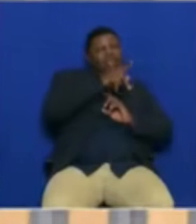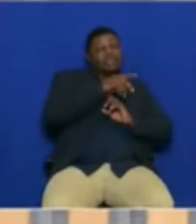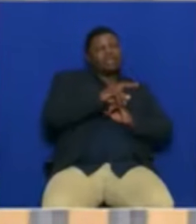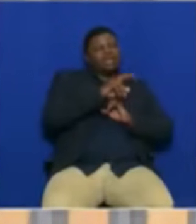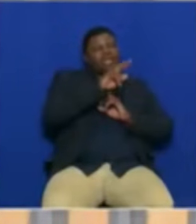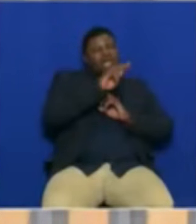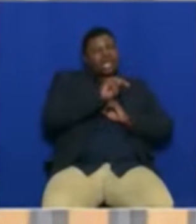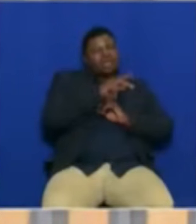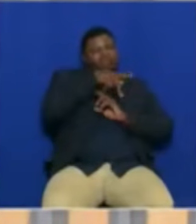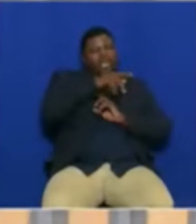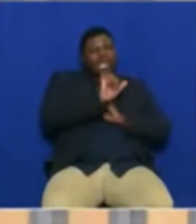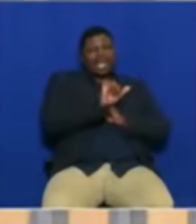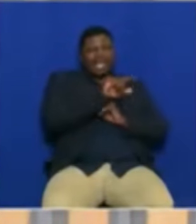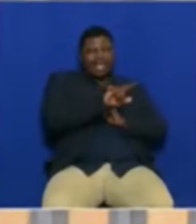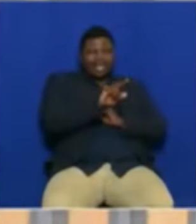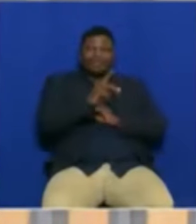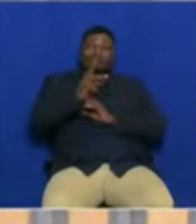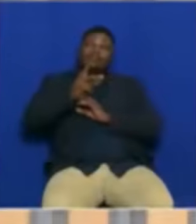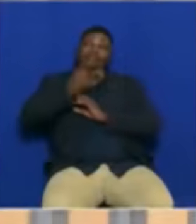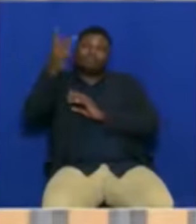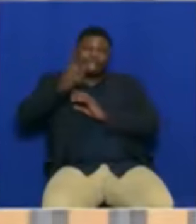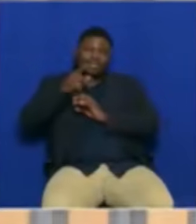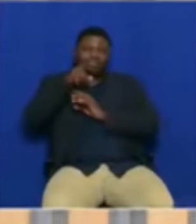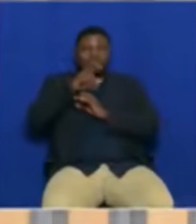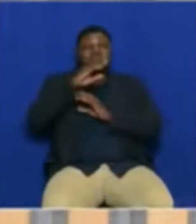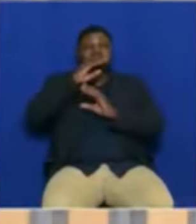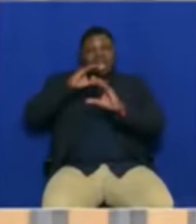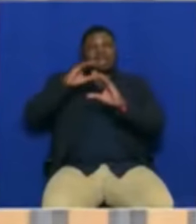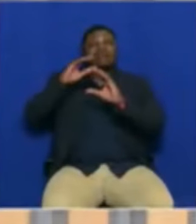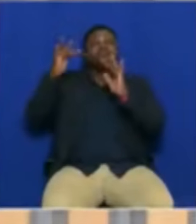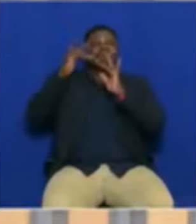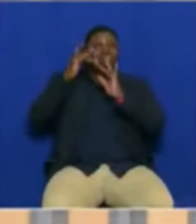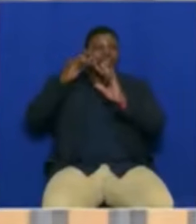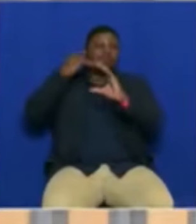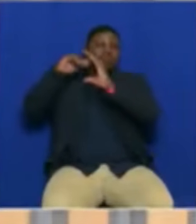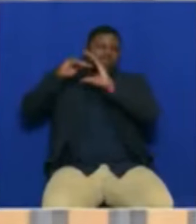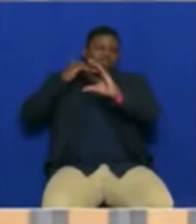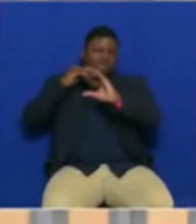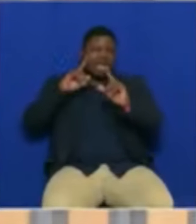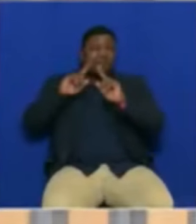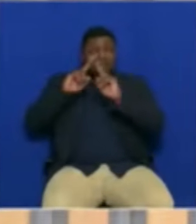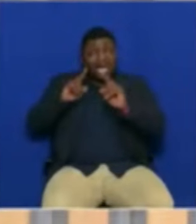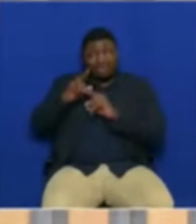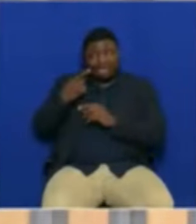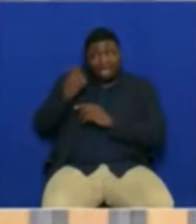with the charge sheet. Did I understand you? Did I not understand you correctly?